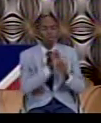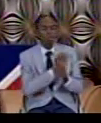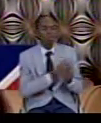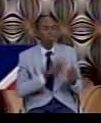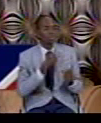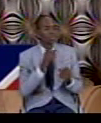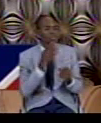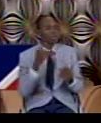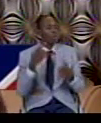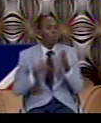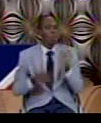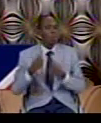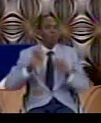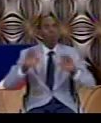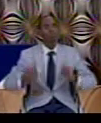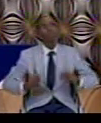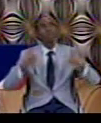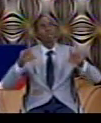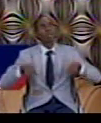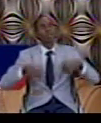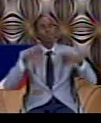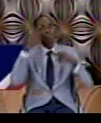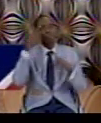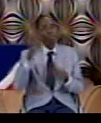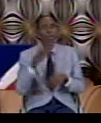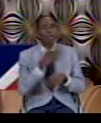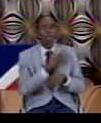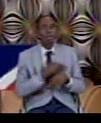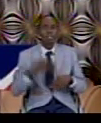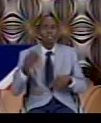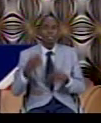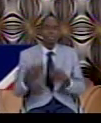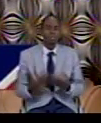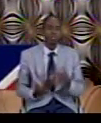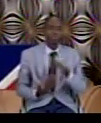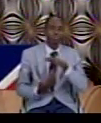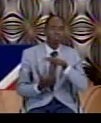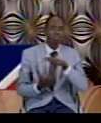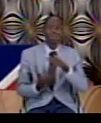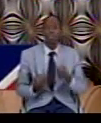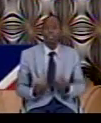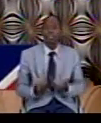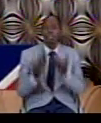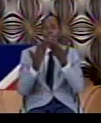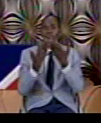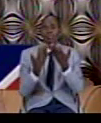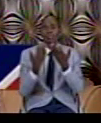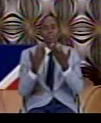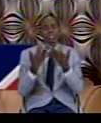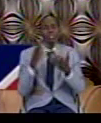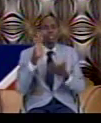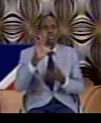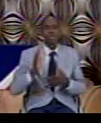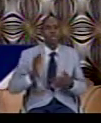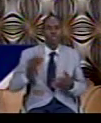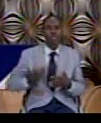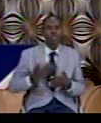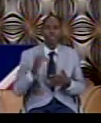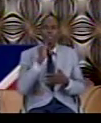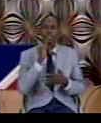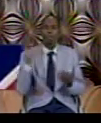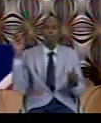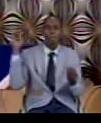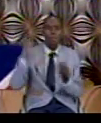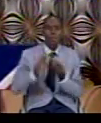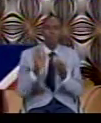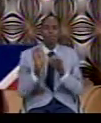people give up their lives for, and they sacrifice their lives for, your soul is more precious